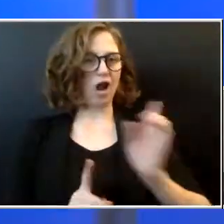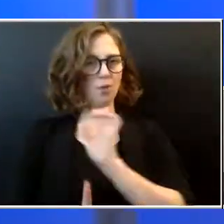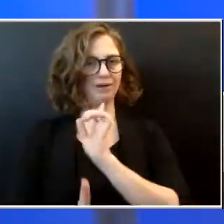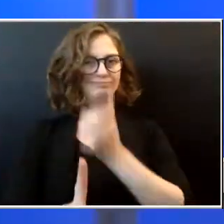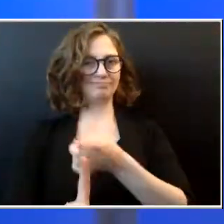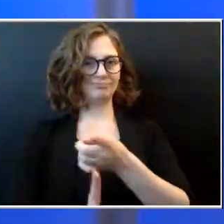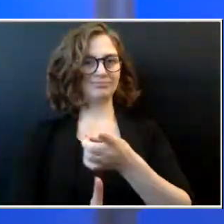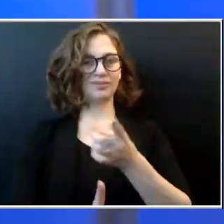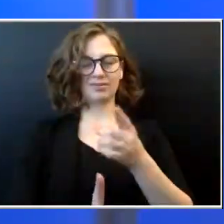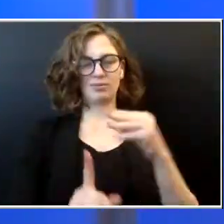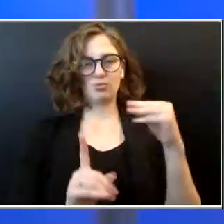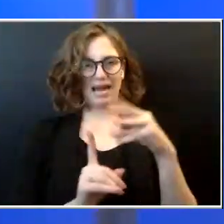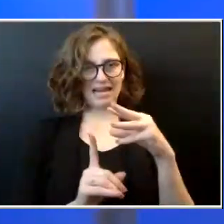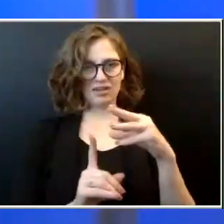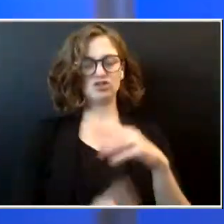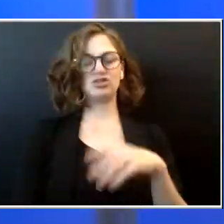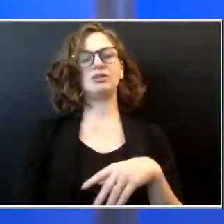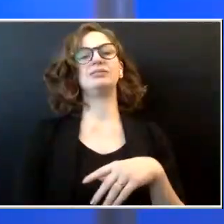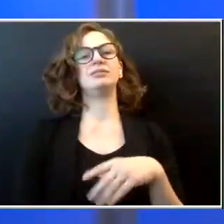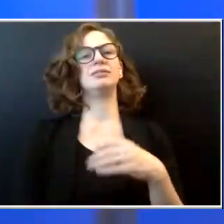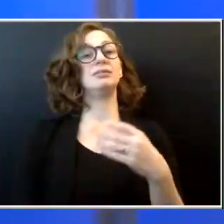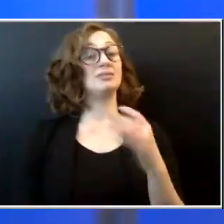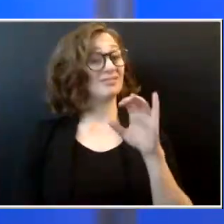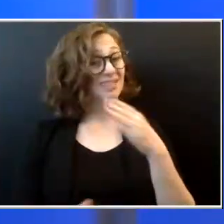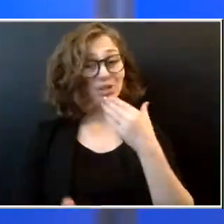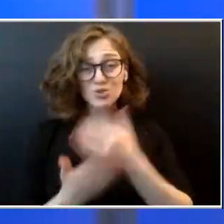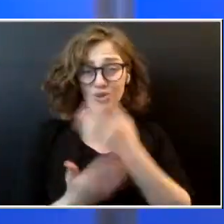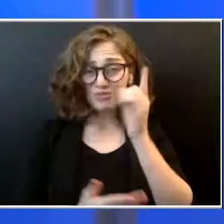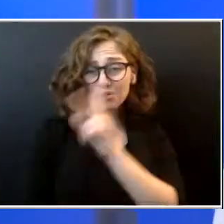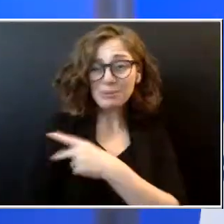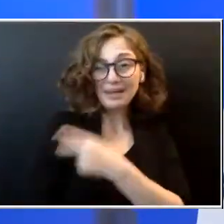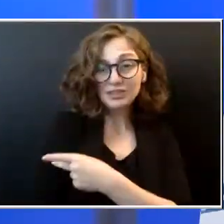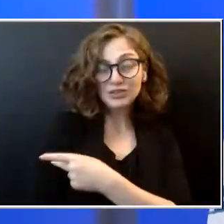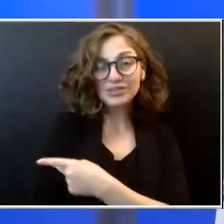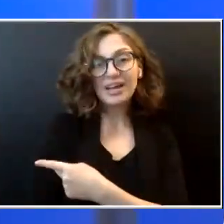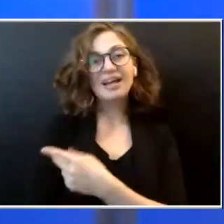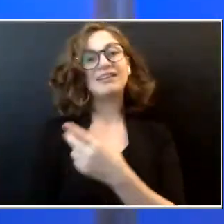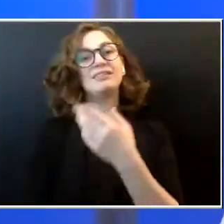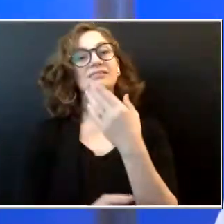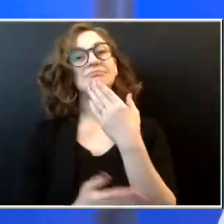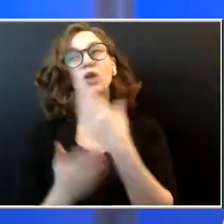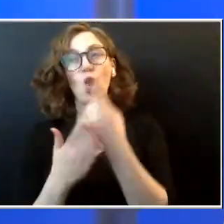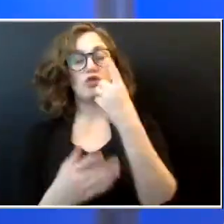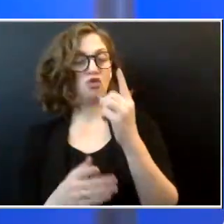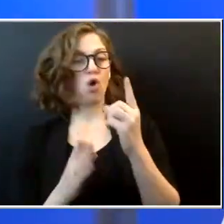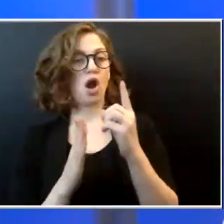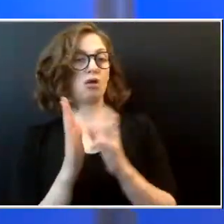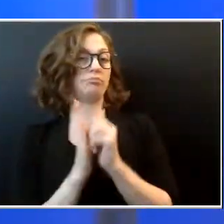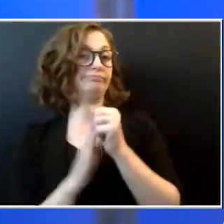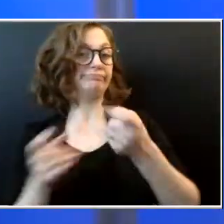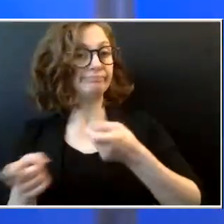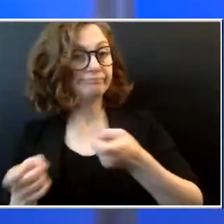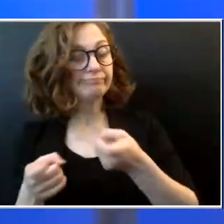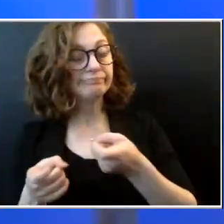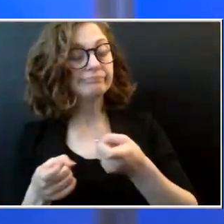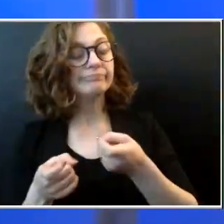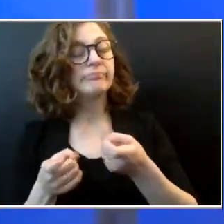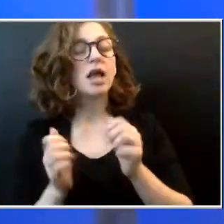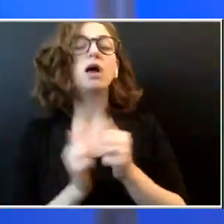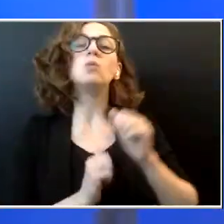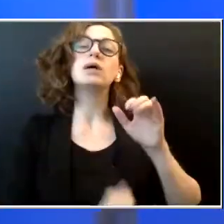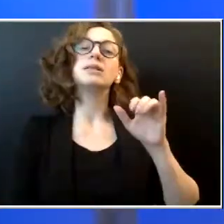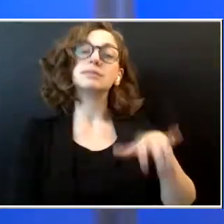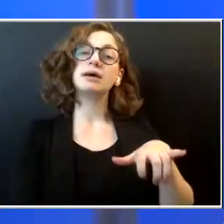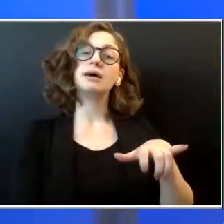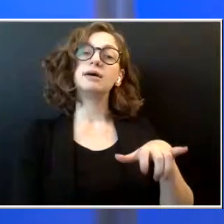footprint. Good for the patient, good as well for cancer control, and with that, the